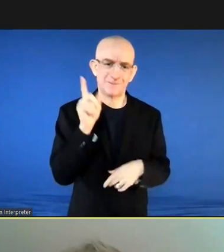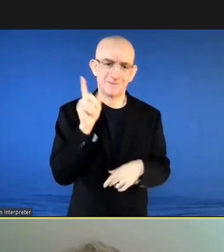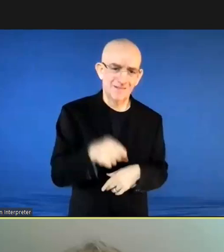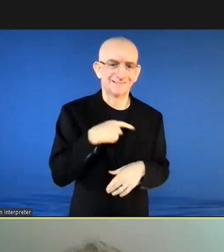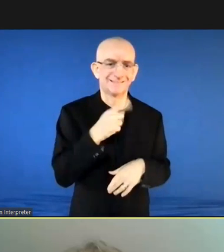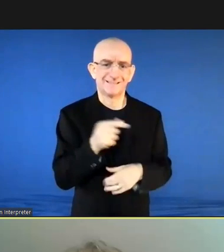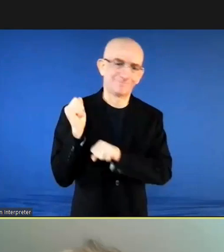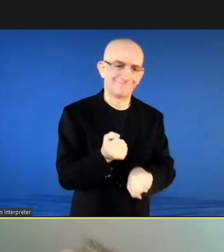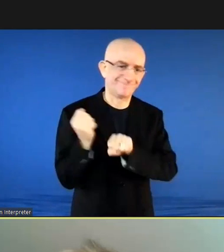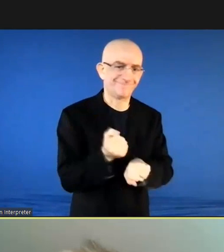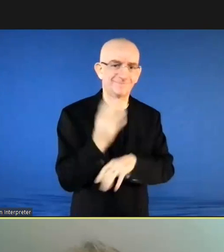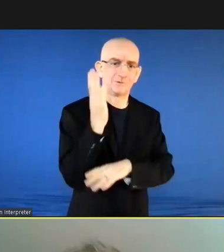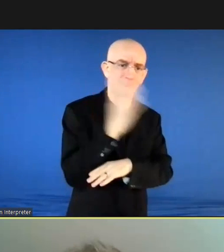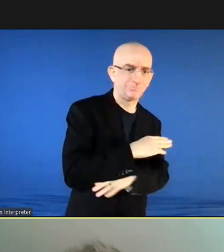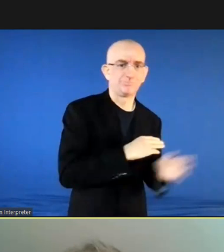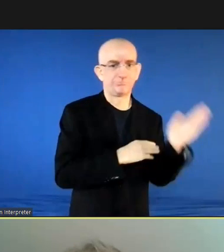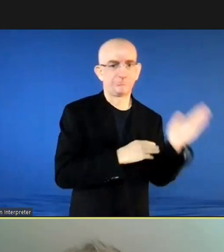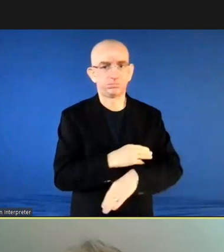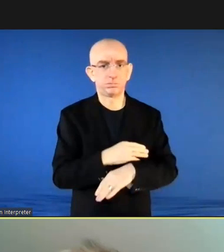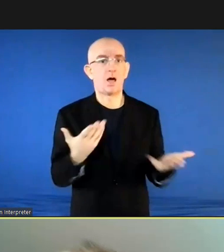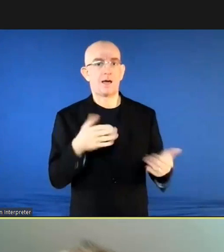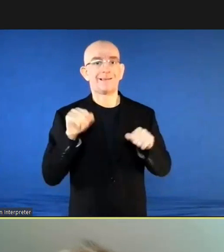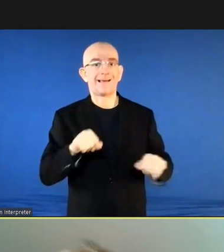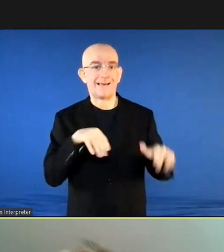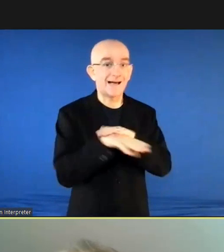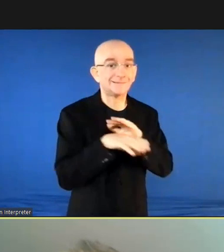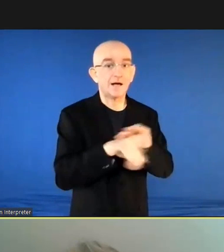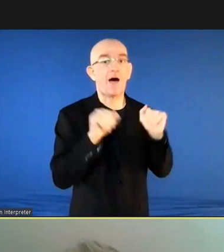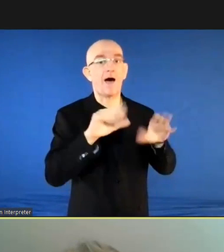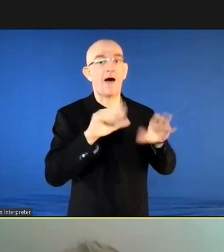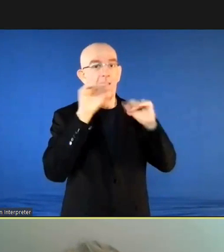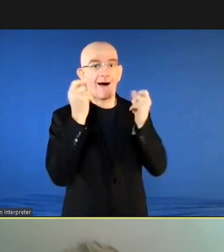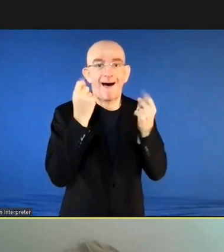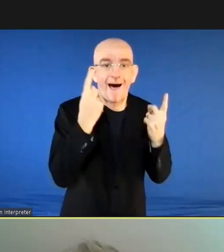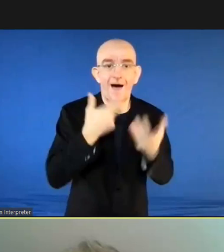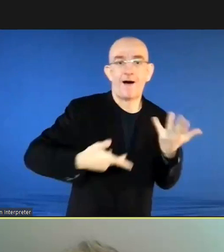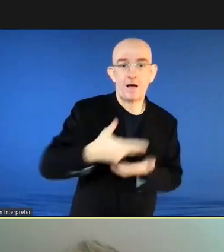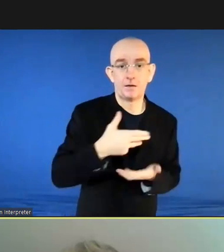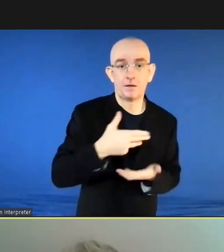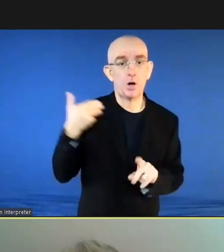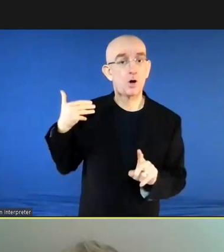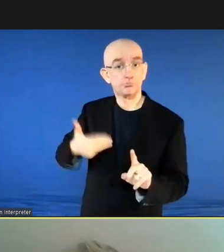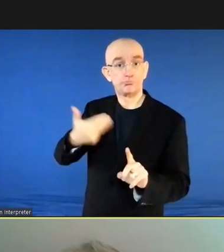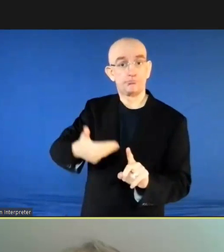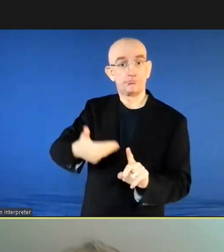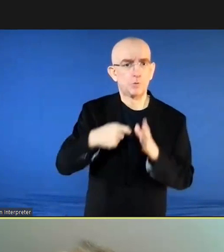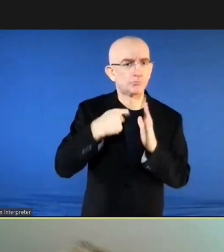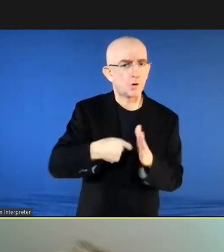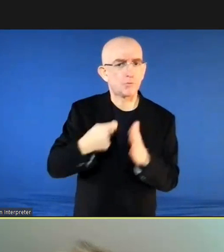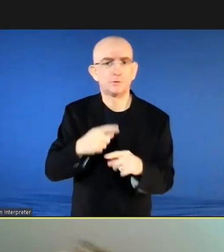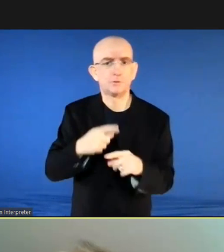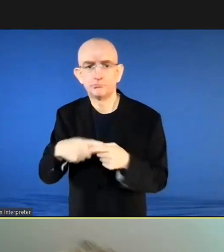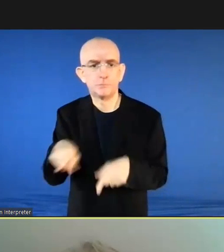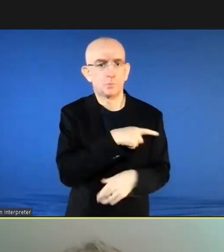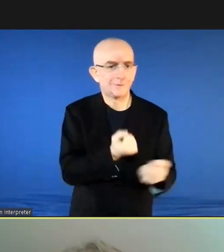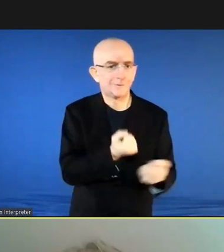again in the projects that we support that each of these barriers can be broken down, and there is nothing to stop deaf